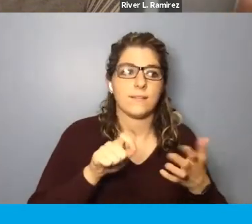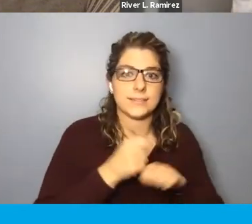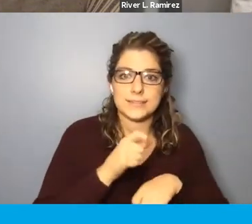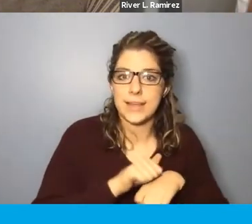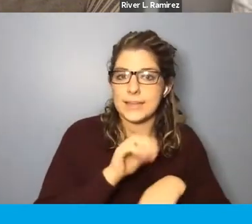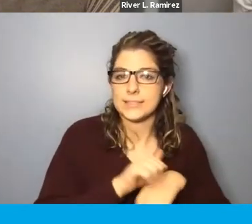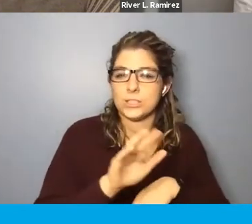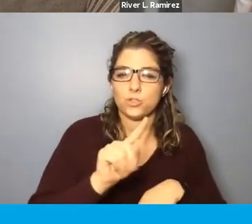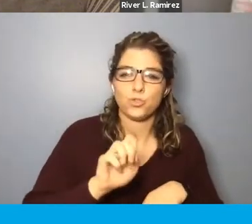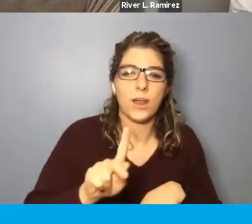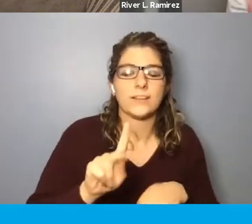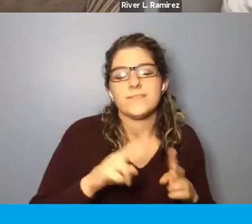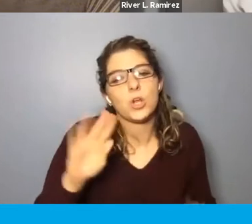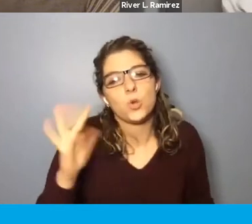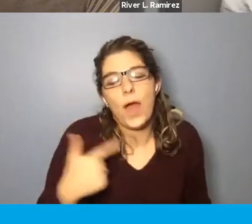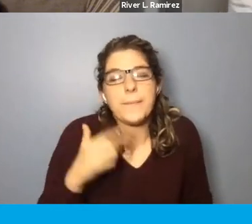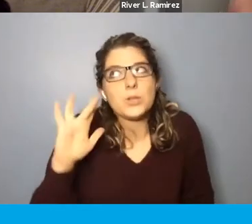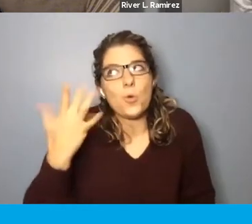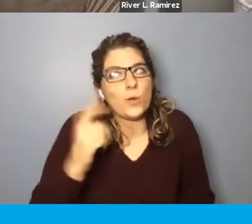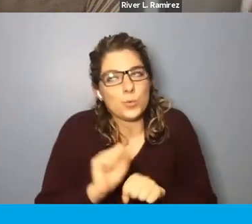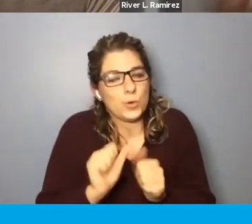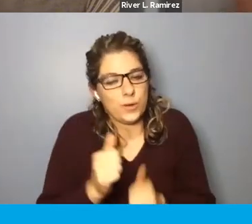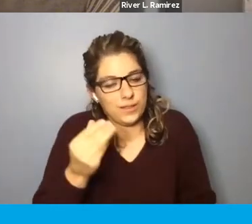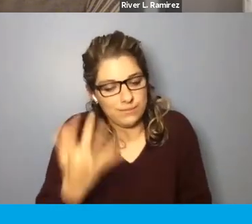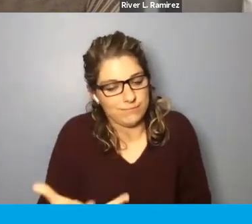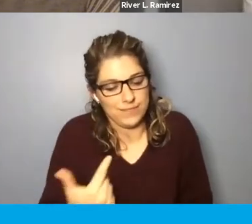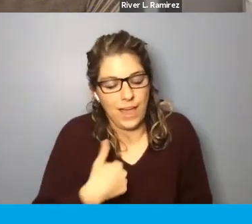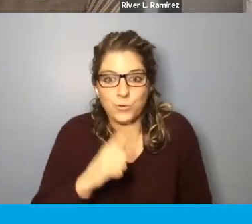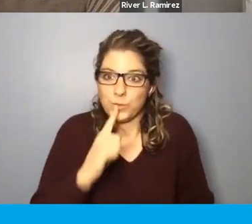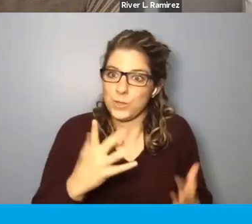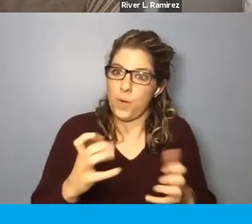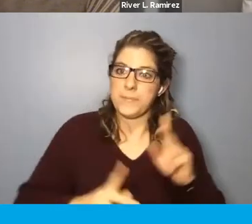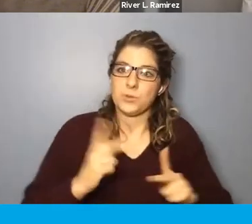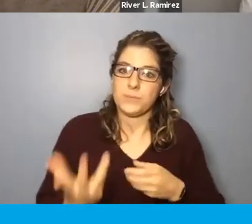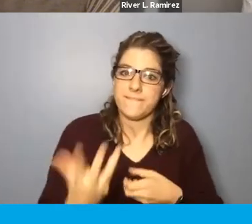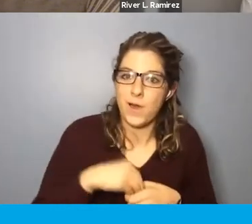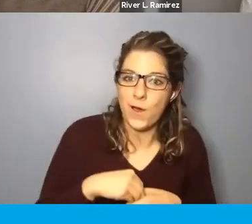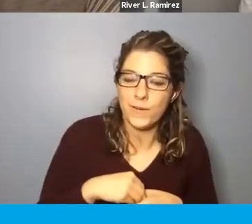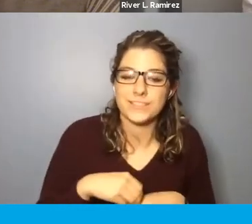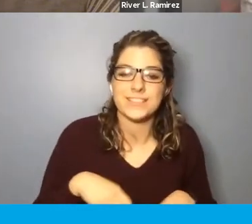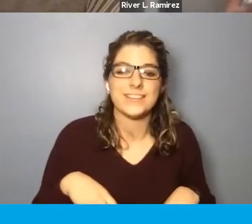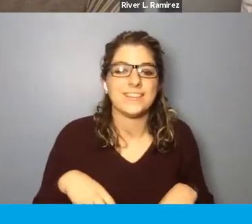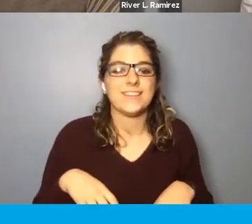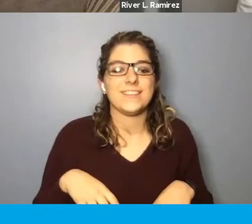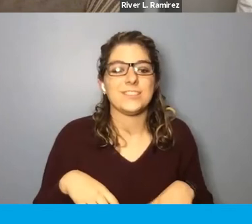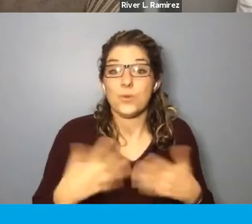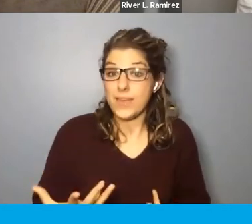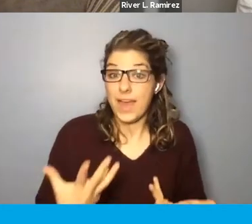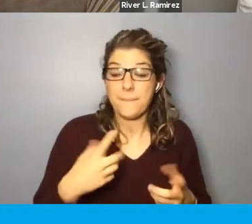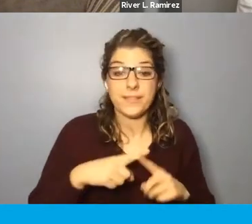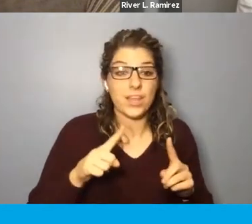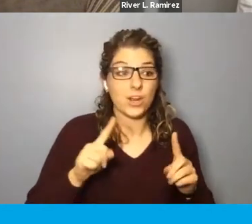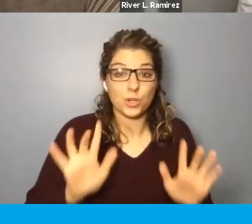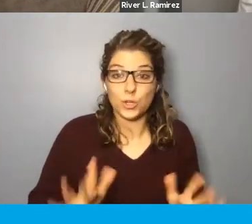tracks. Very annoying. I'm very annoying to work with, because I'm like, I really want people to be involved. Mm-hmm. So yeah, but their encouragement